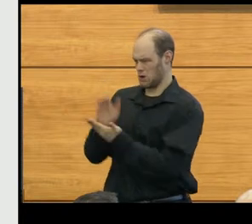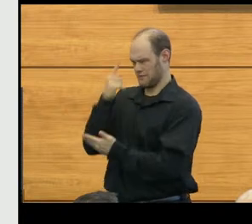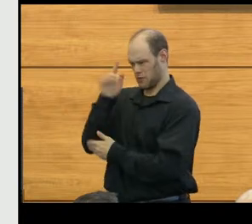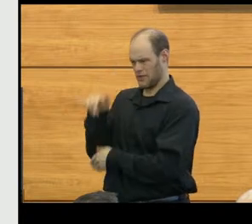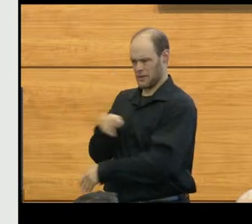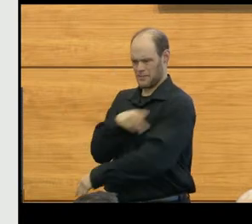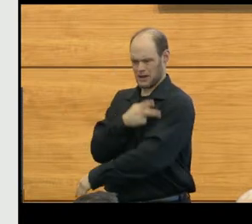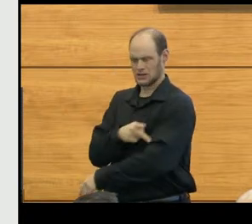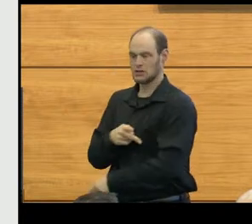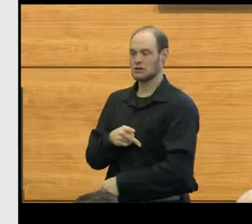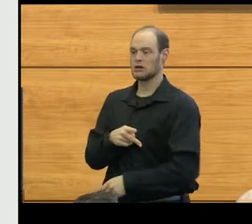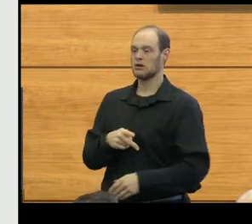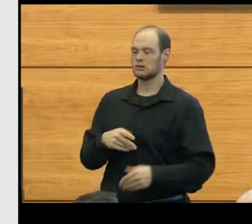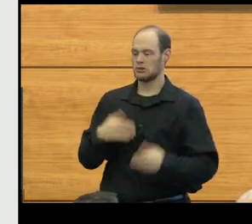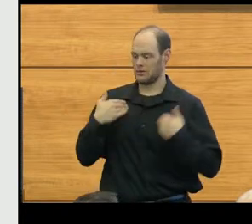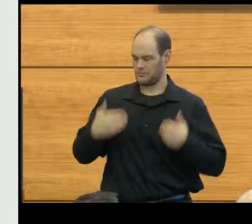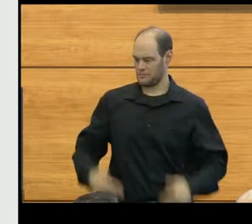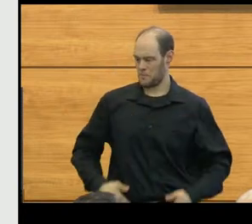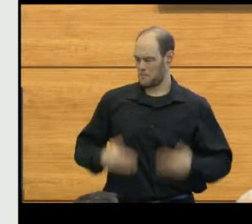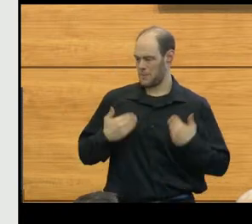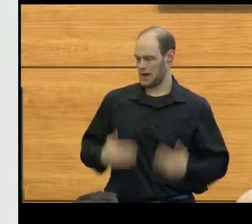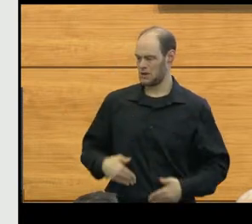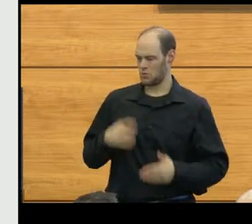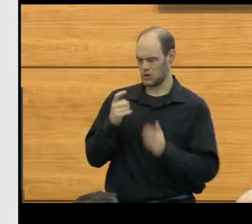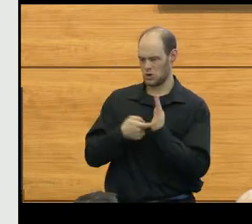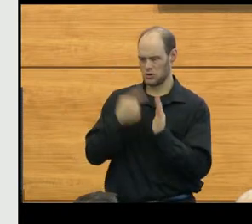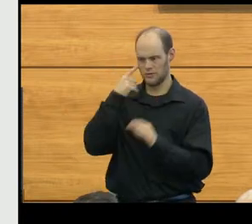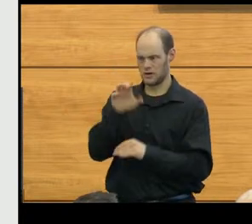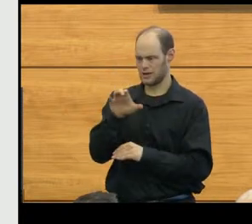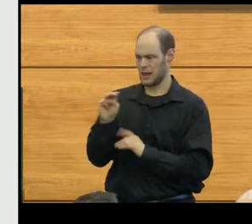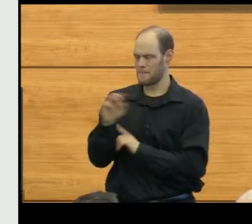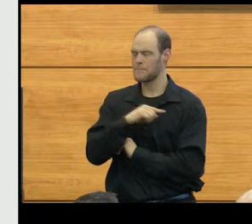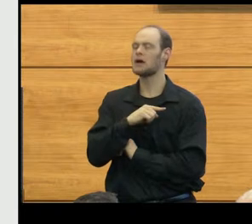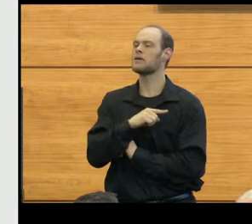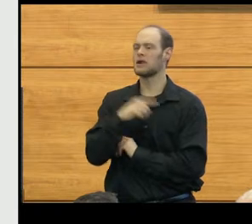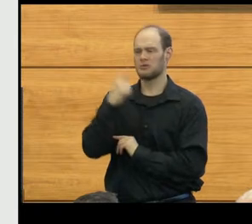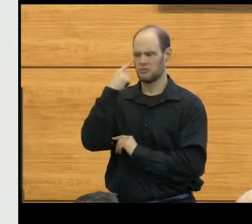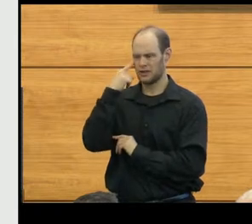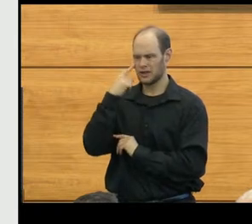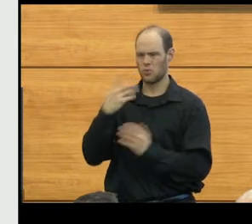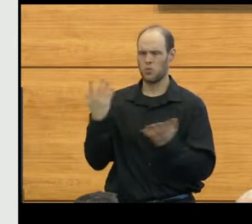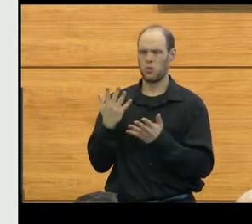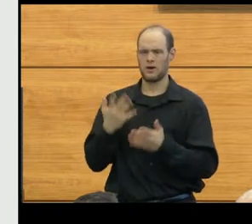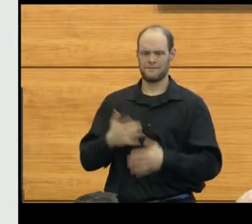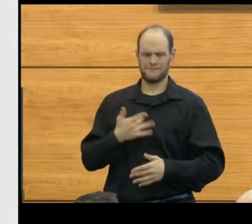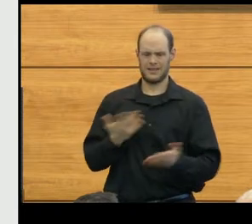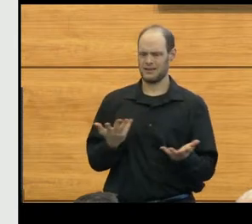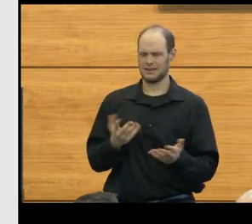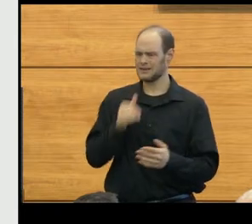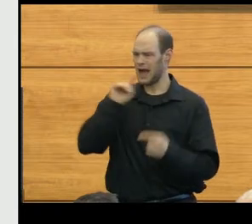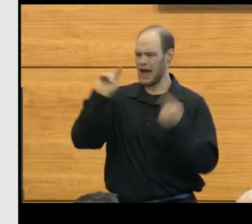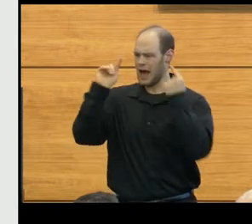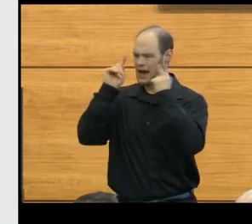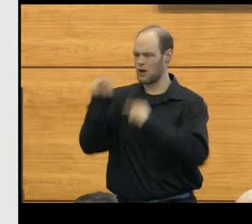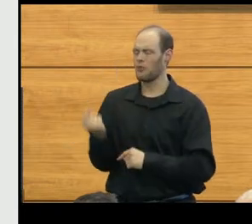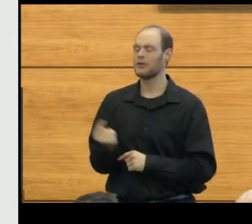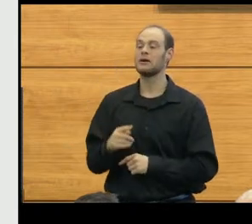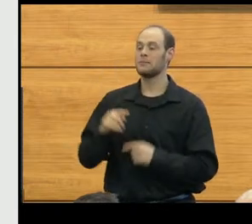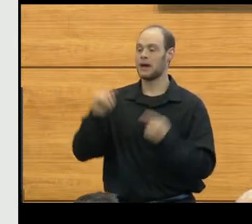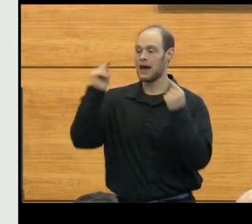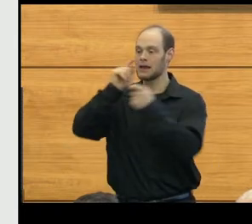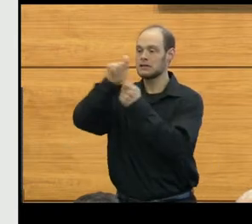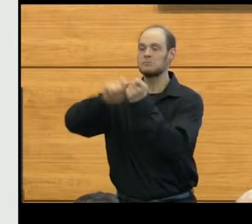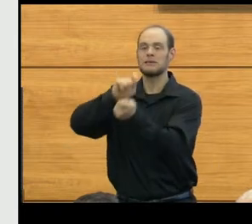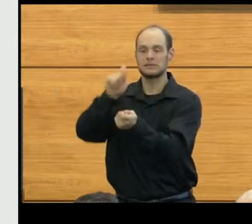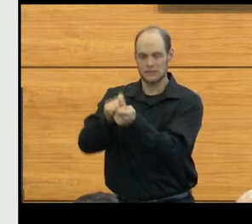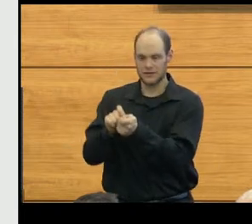So we think about the anatomic findings of a Chiari malformation. We think about the symptoms. It's not just headache. It's headaches that are